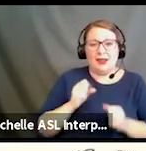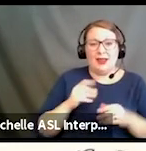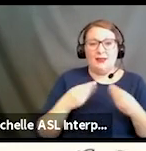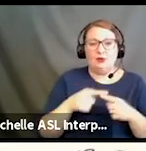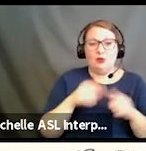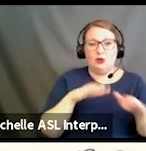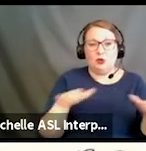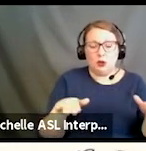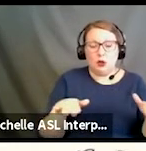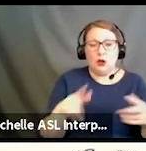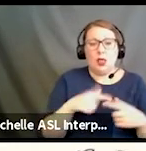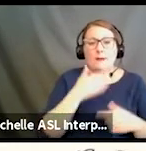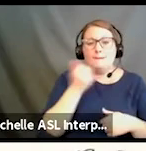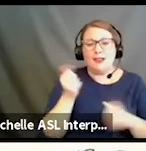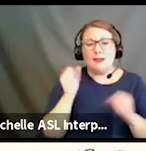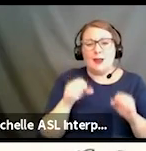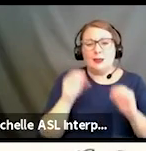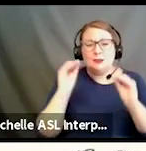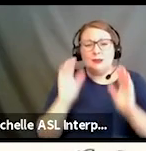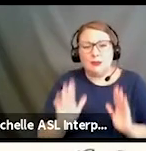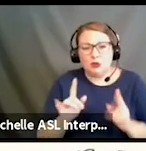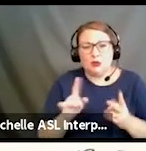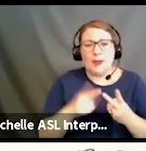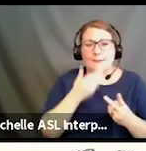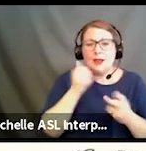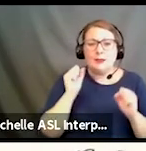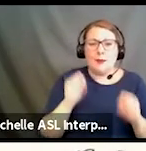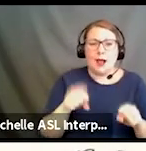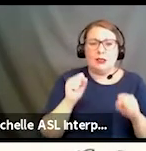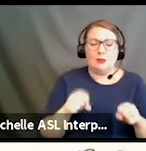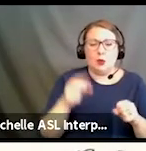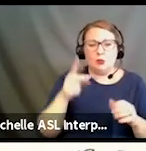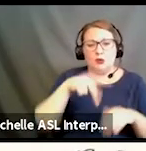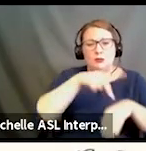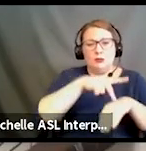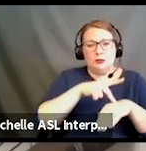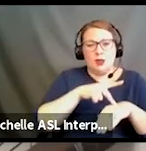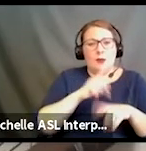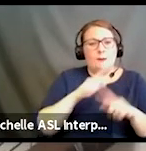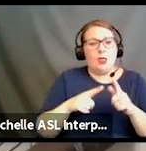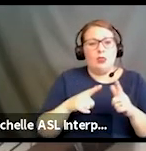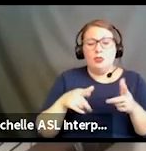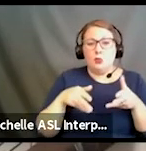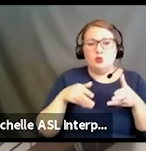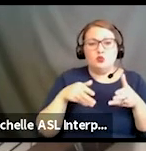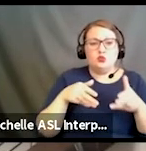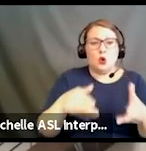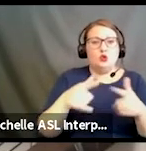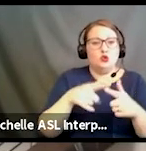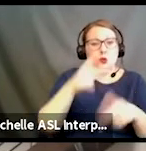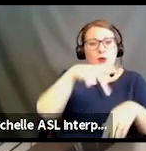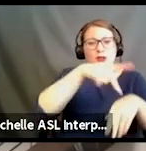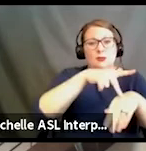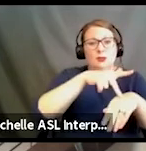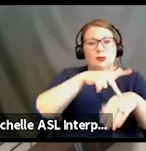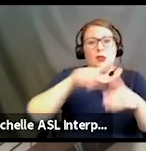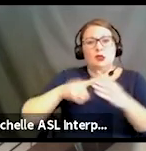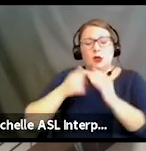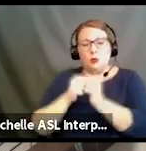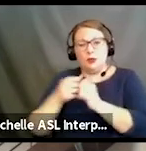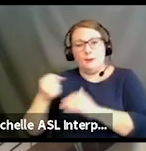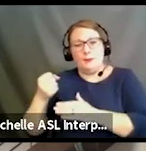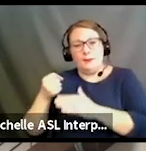children are the best possible teachers and the best possible principals. But the road to the principalship starts with the position